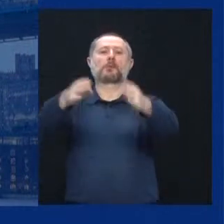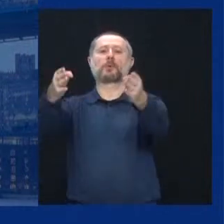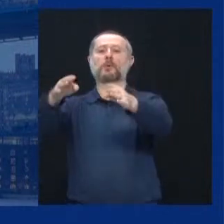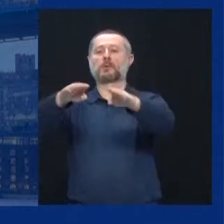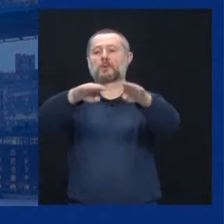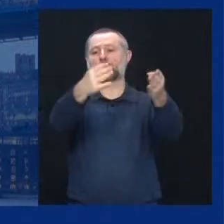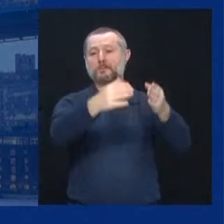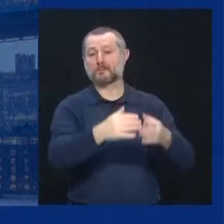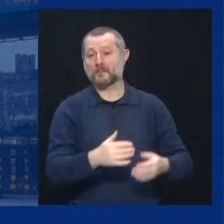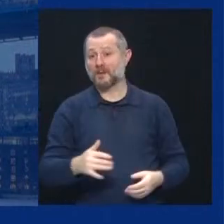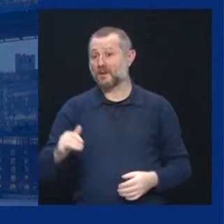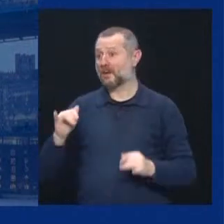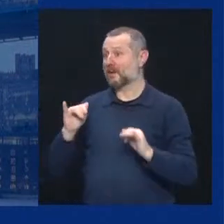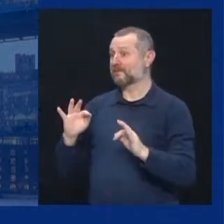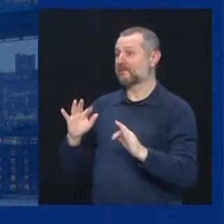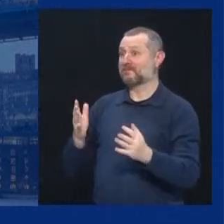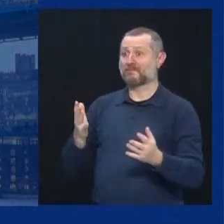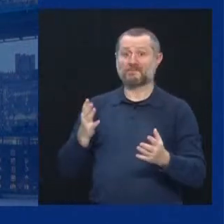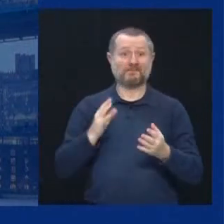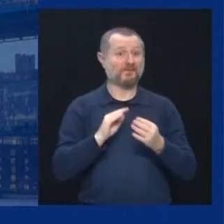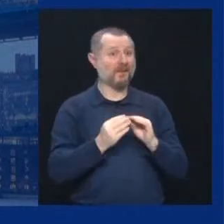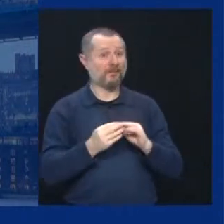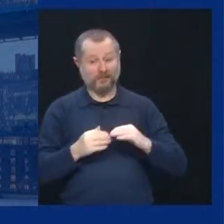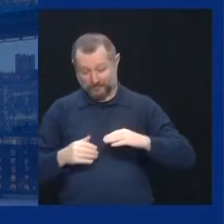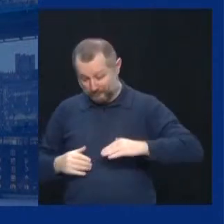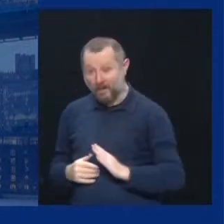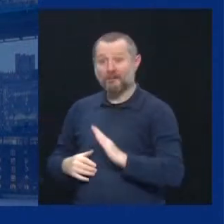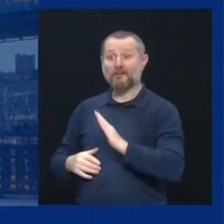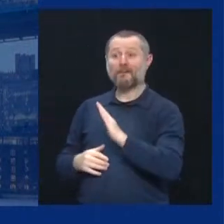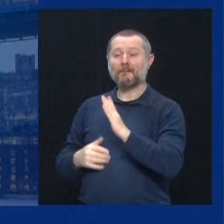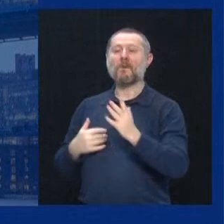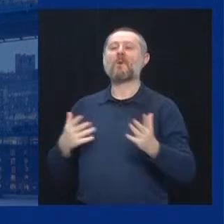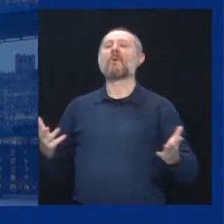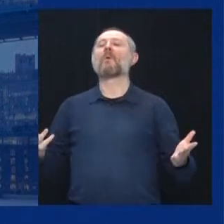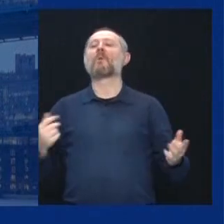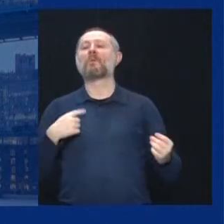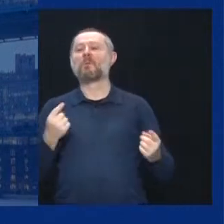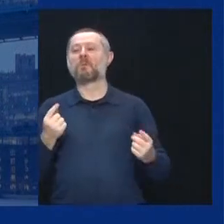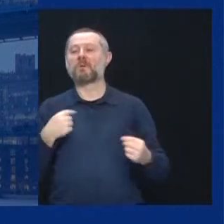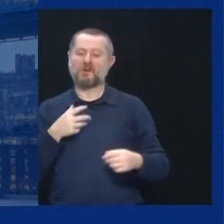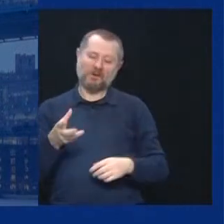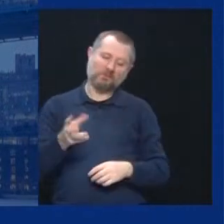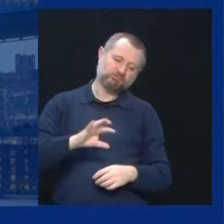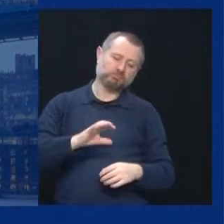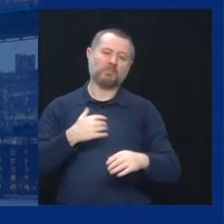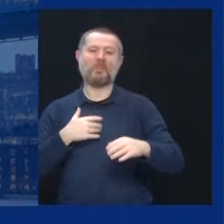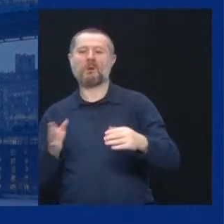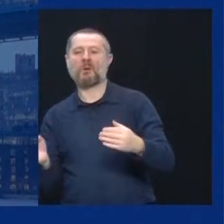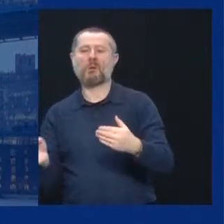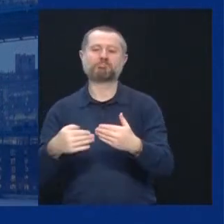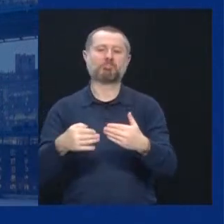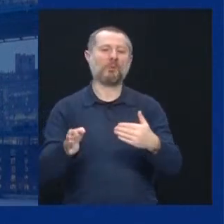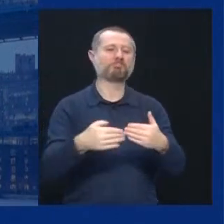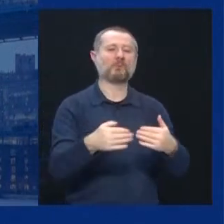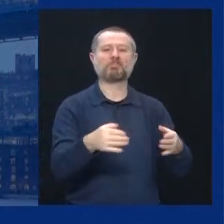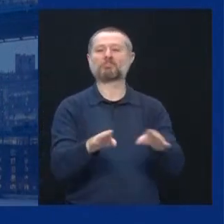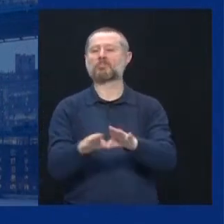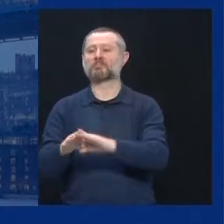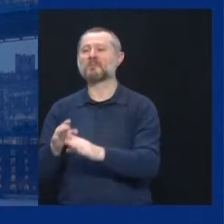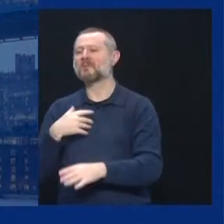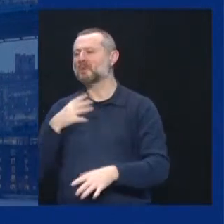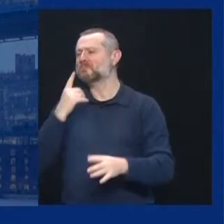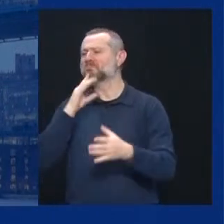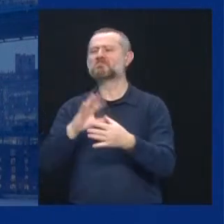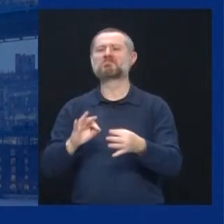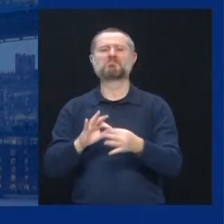numbers change, if those dials change, then you close the valve, which we have done a number of times. This has been